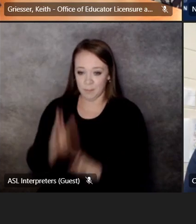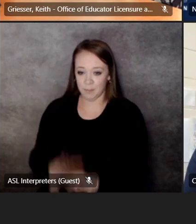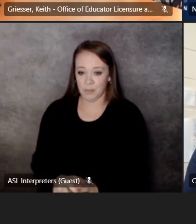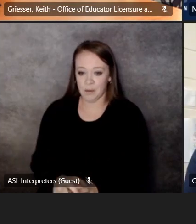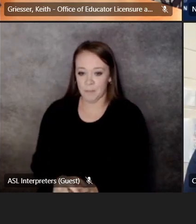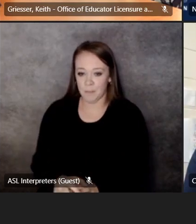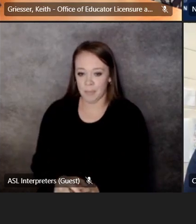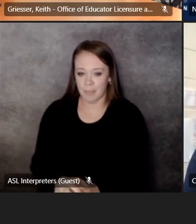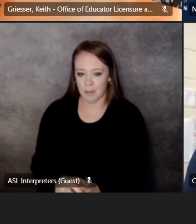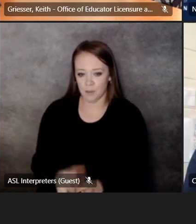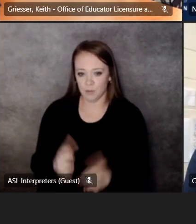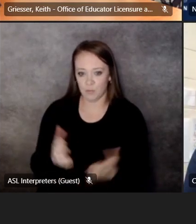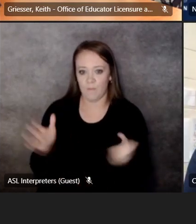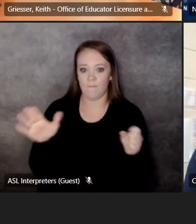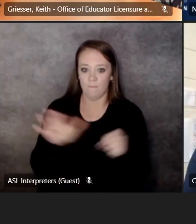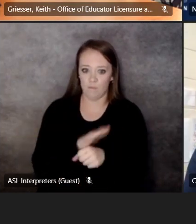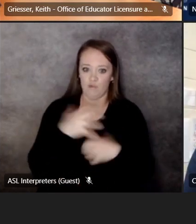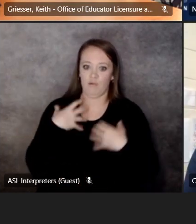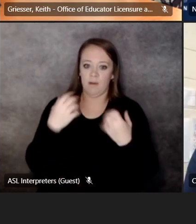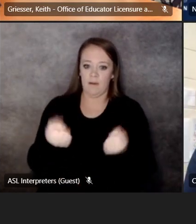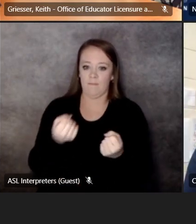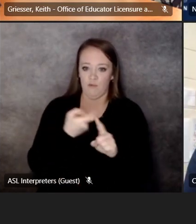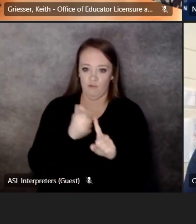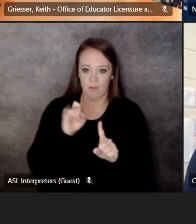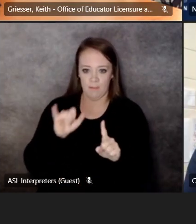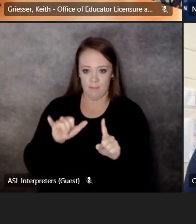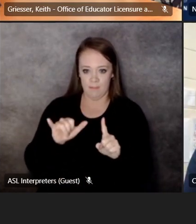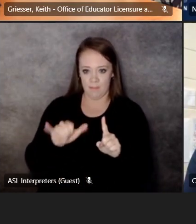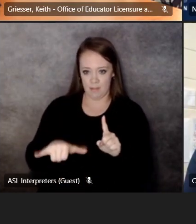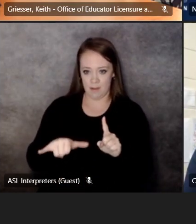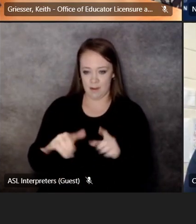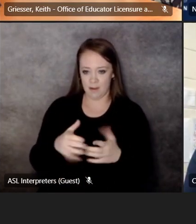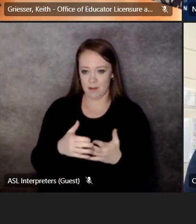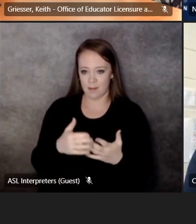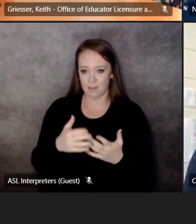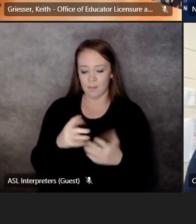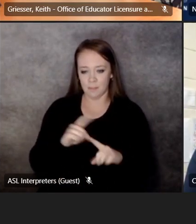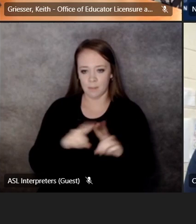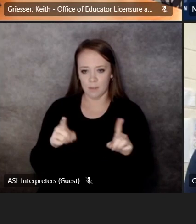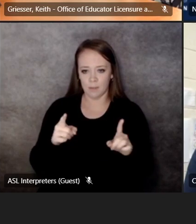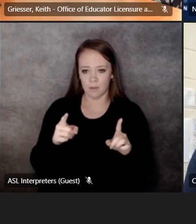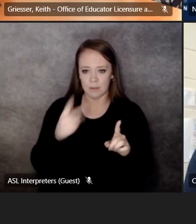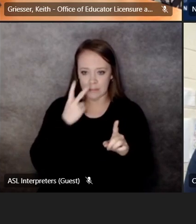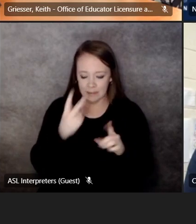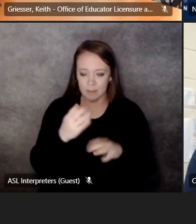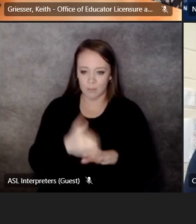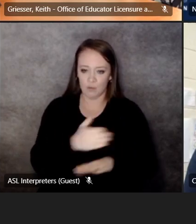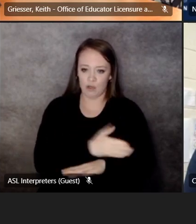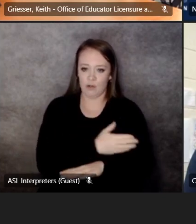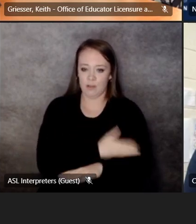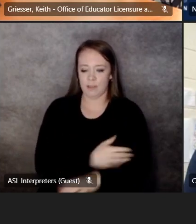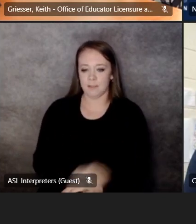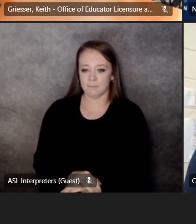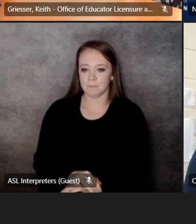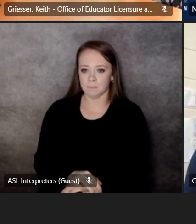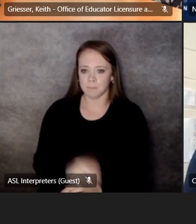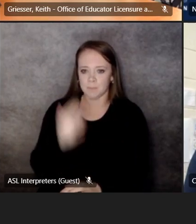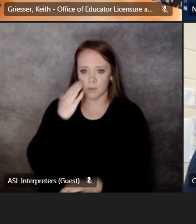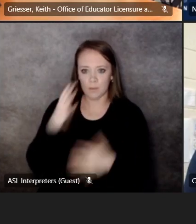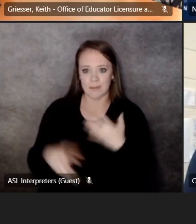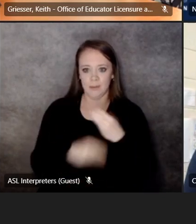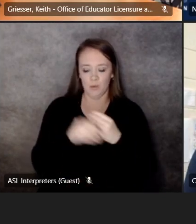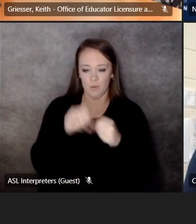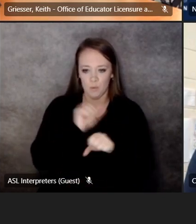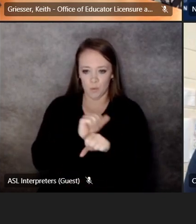recover from this. But we are making progress, and I'm grateful for that. I know that it's been additional work for all of you, and our students have got a